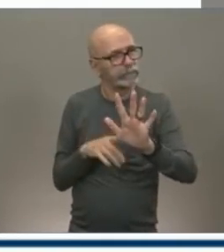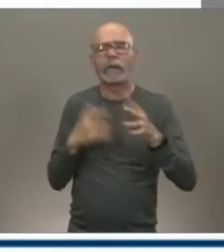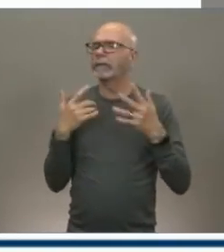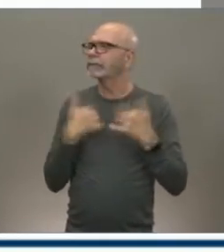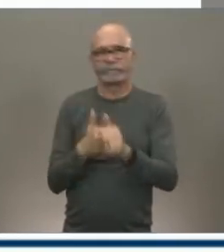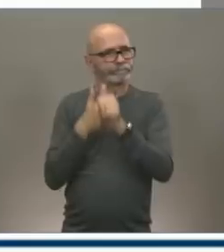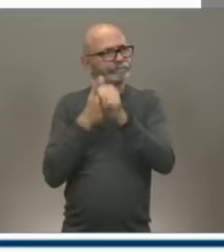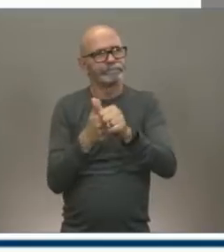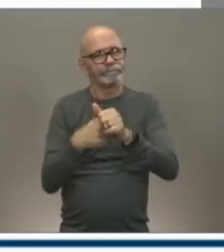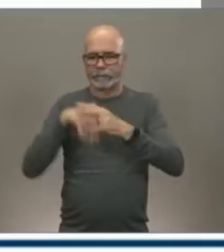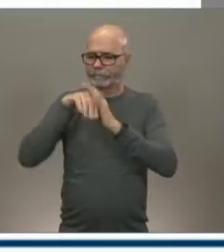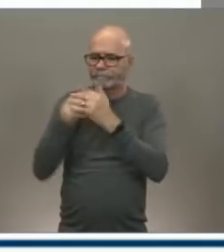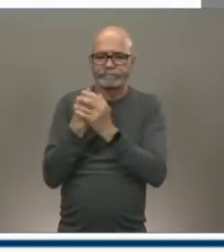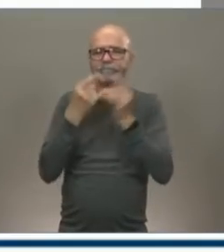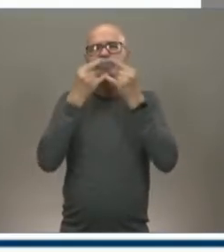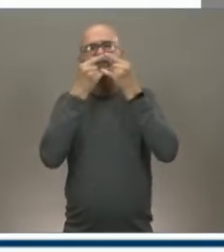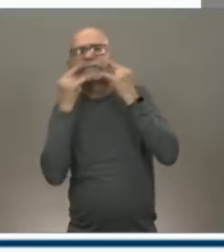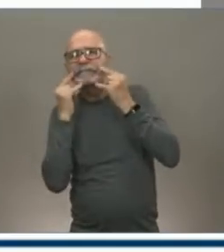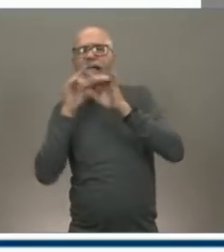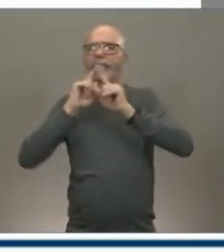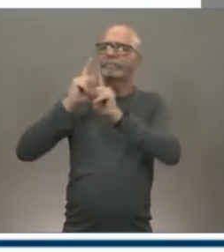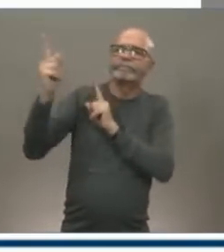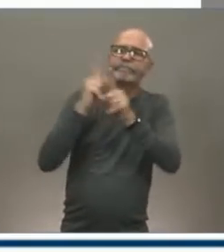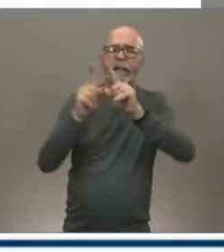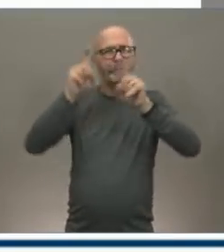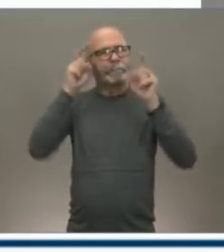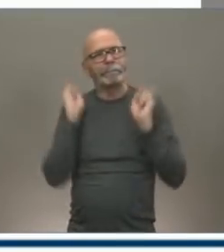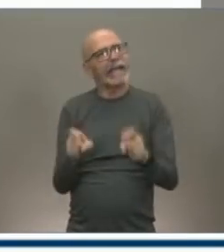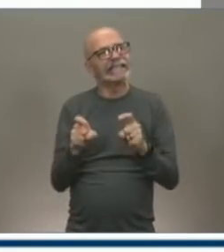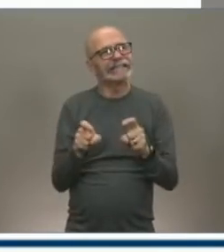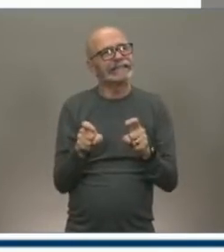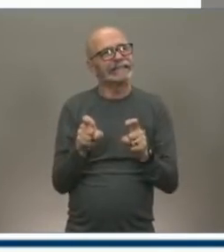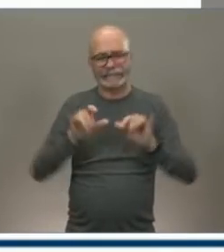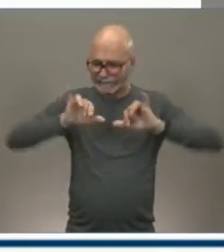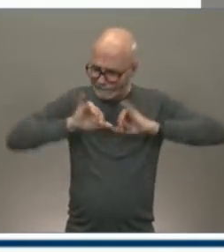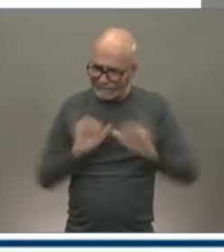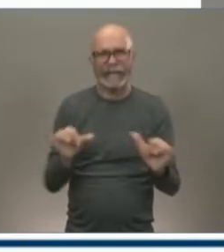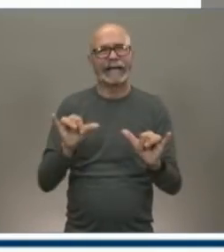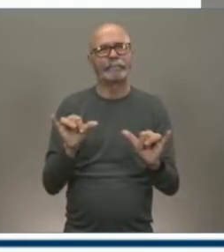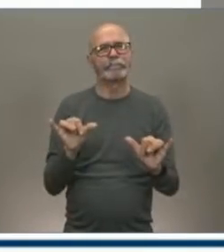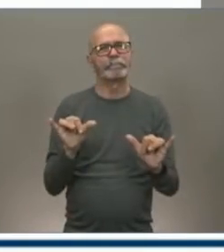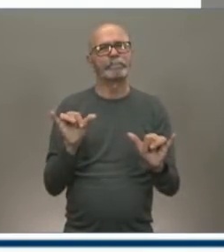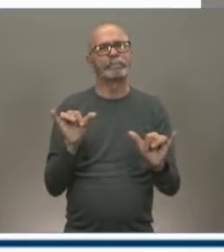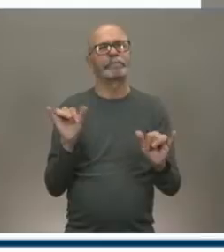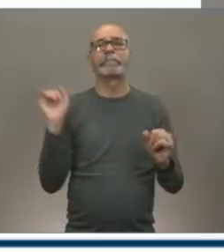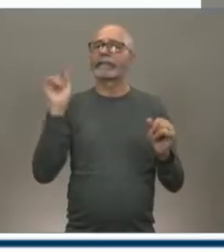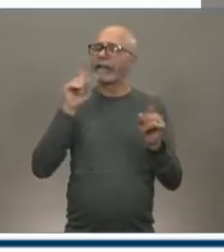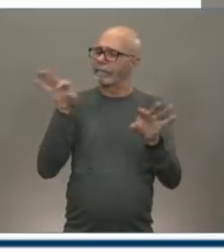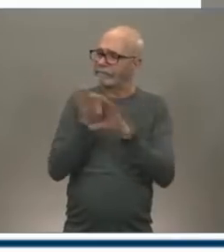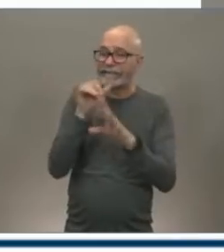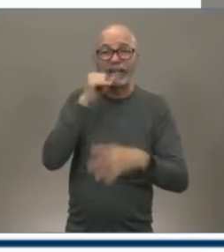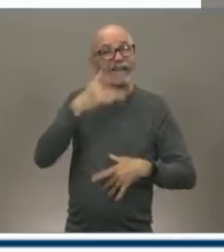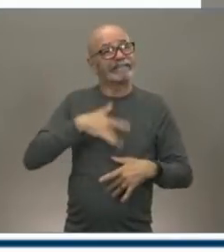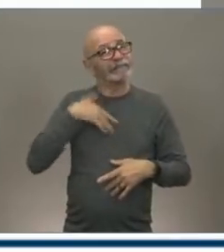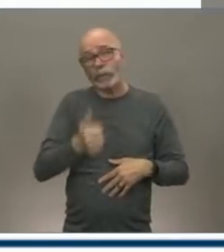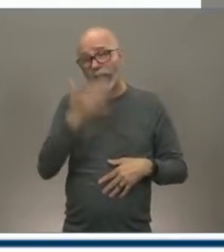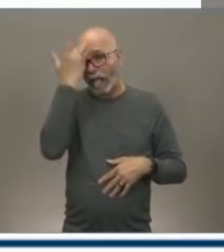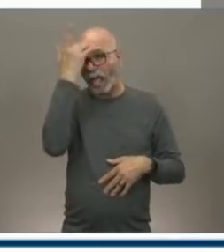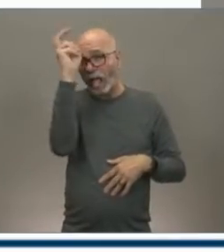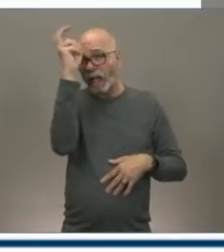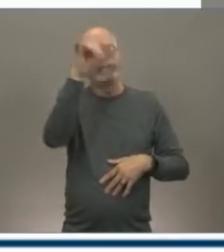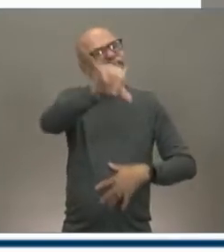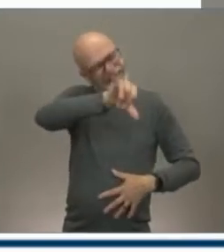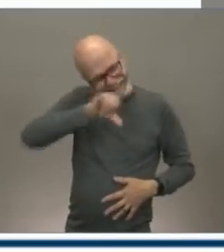continue to wear masks and keep our distance from others. We're going to have to continue to stay home if we're unwell and get tested